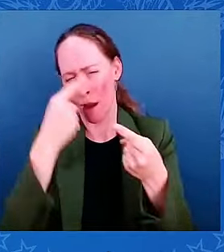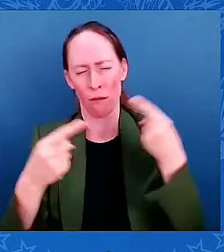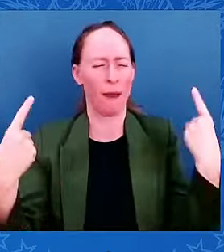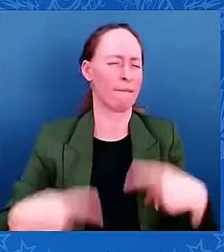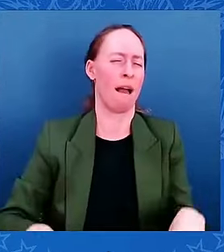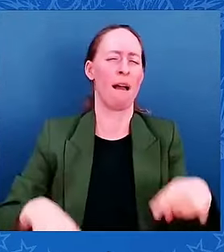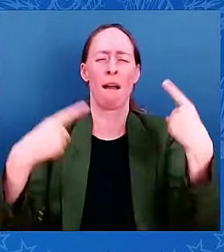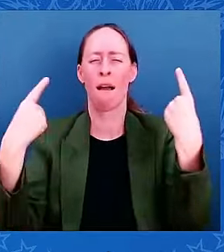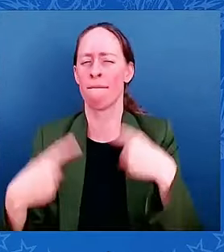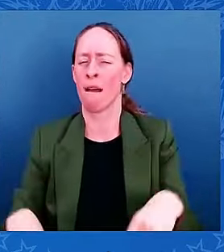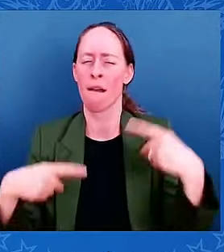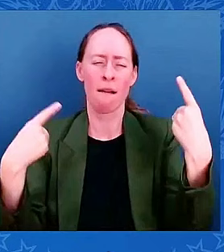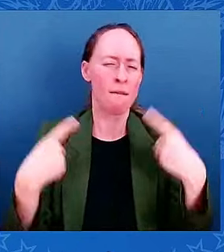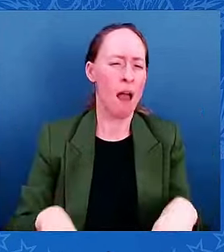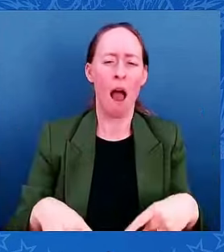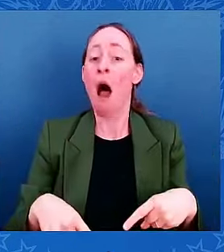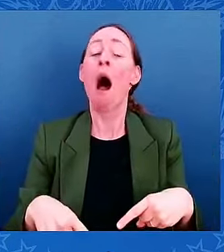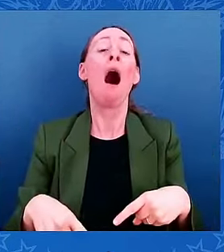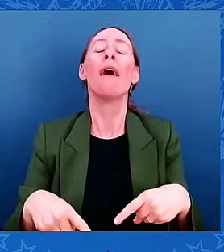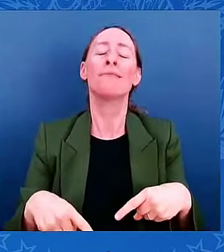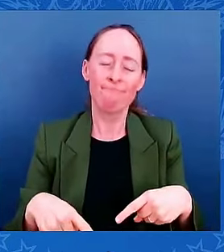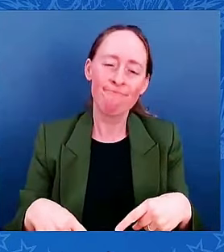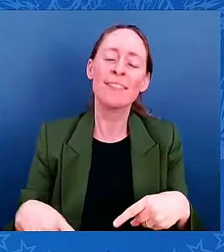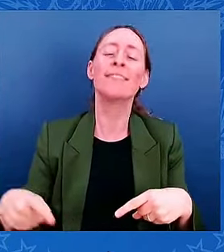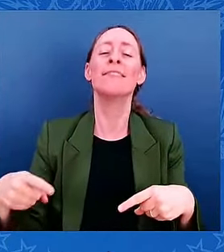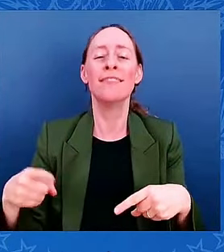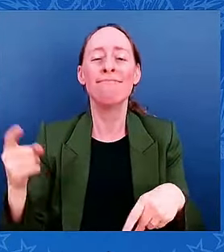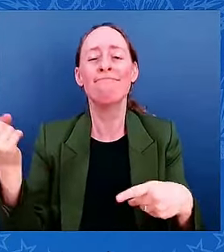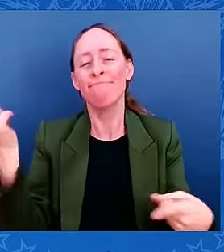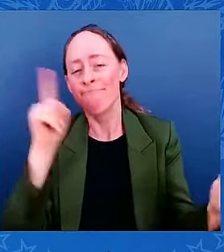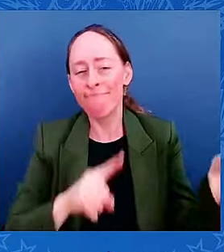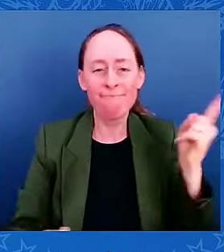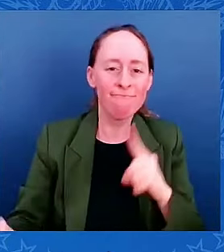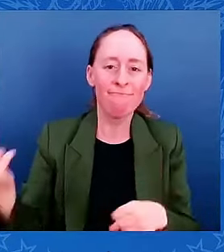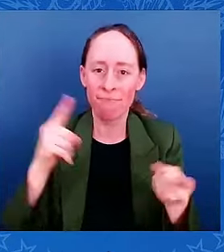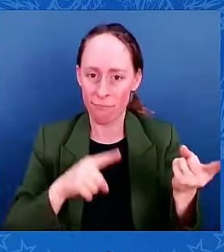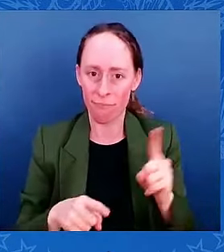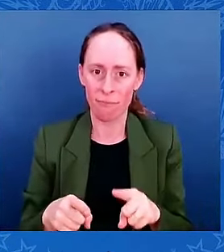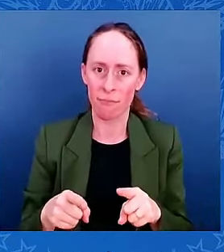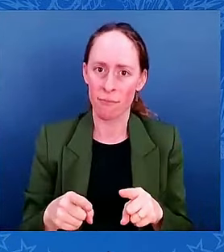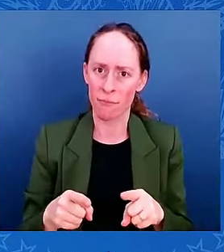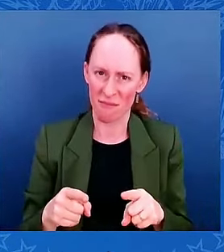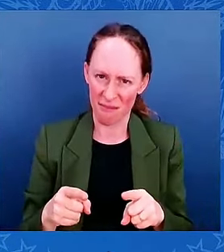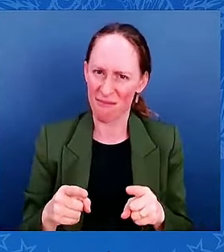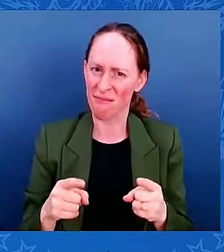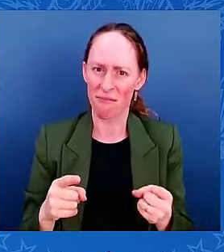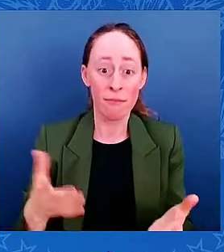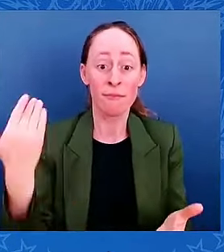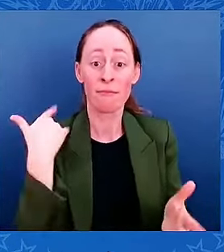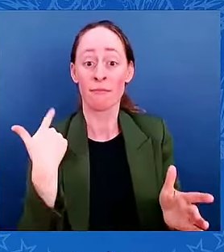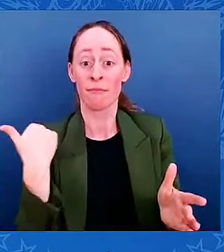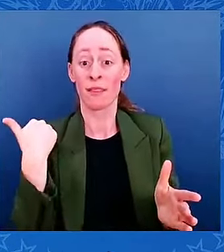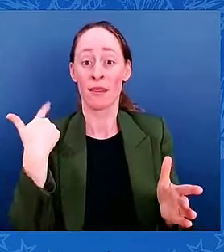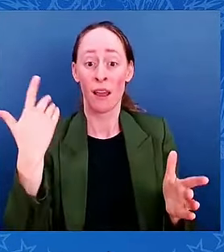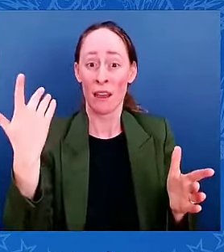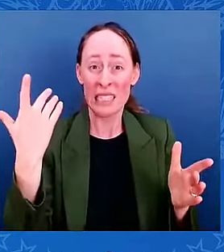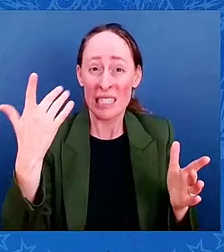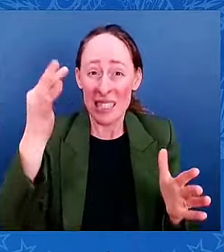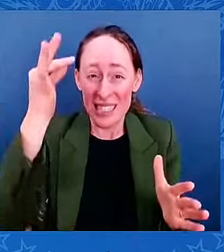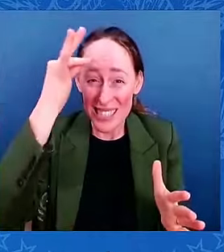Vice President Harris had to cast a tie-breaking vote in the United States Senate to make this pension bill real.